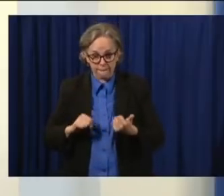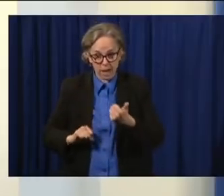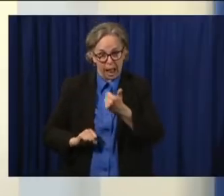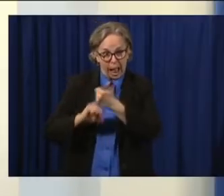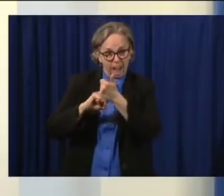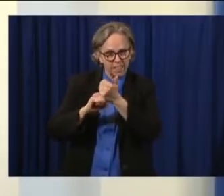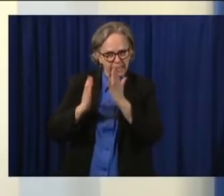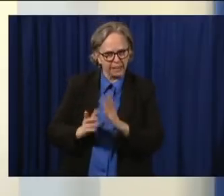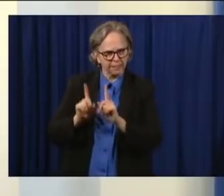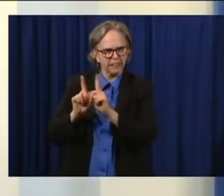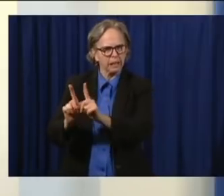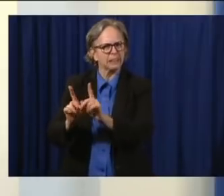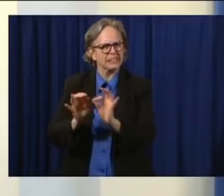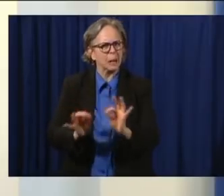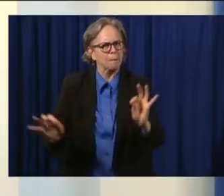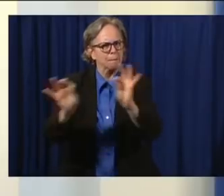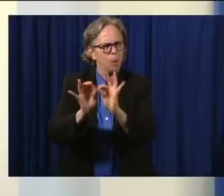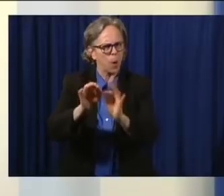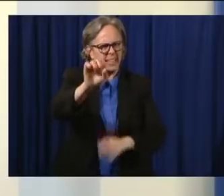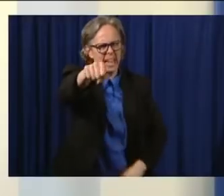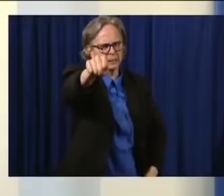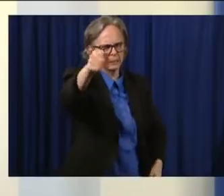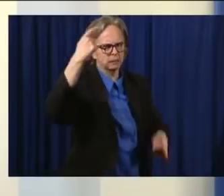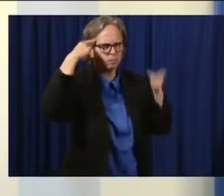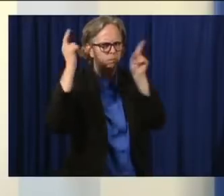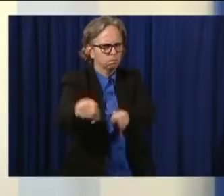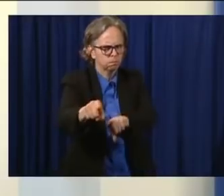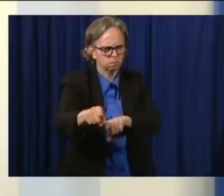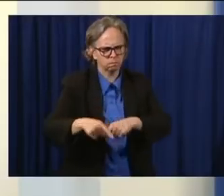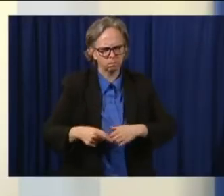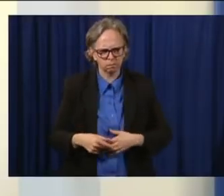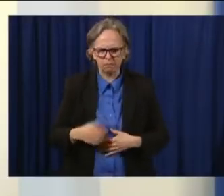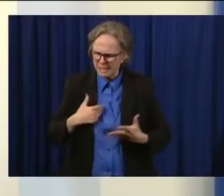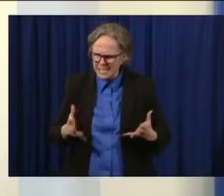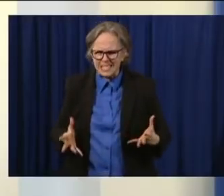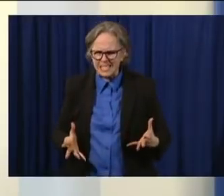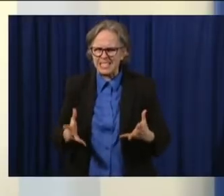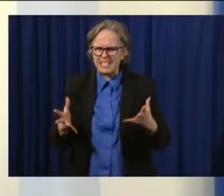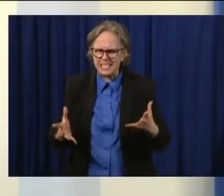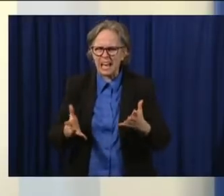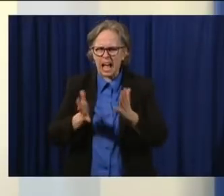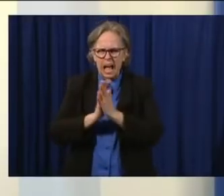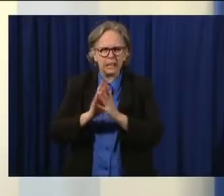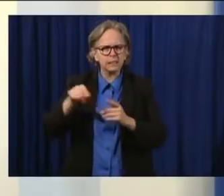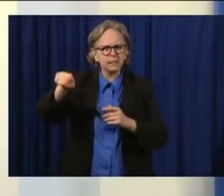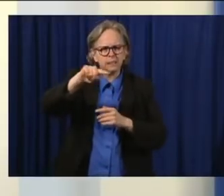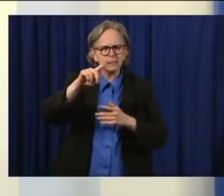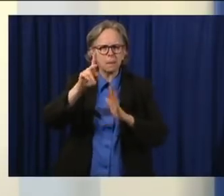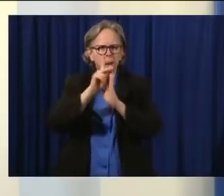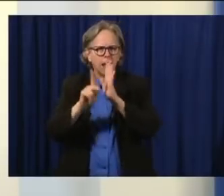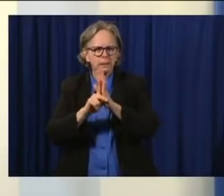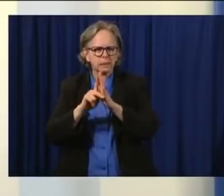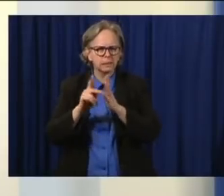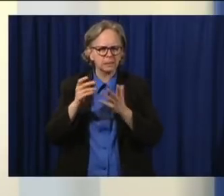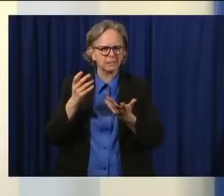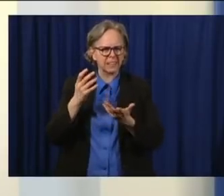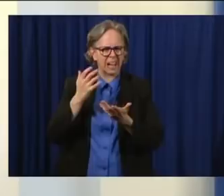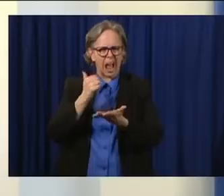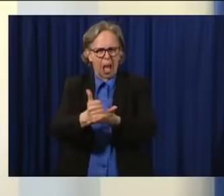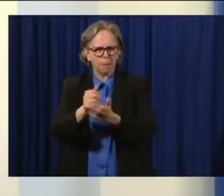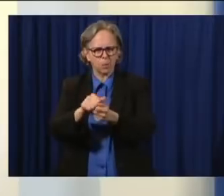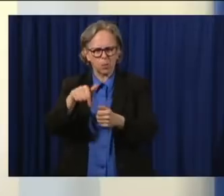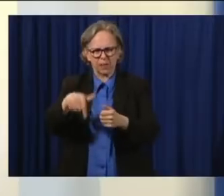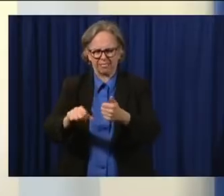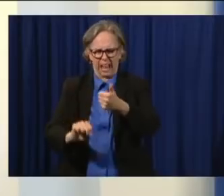urge our counterparts to come up with policies where they think they could at least help with that. And I know, as you do